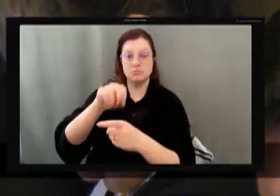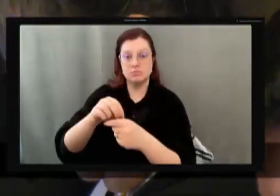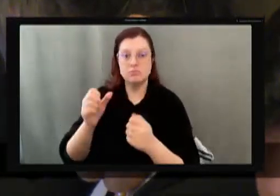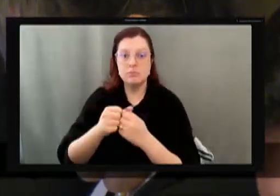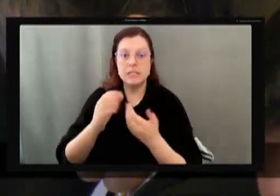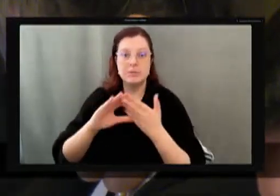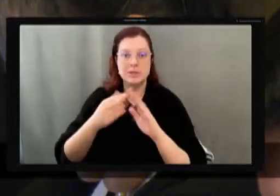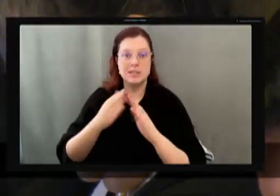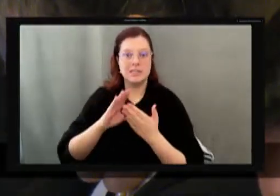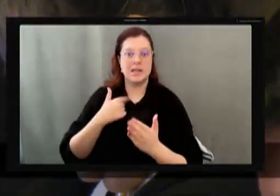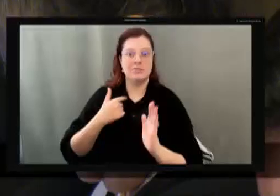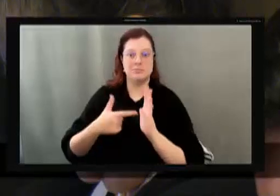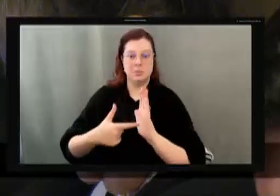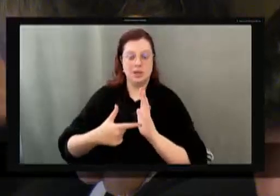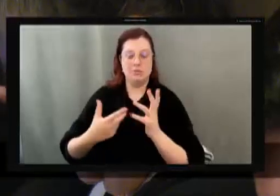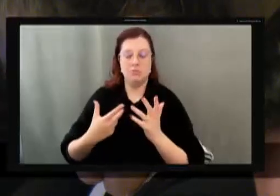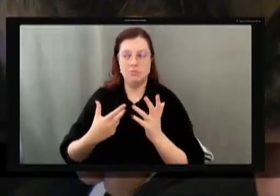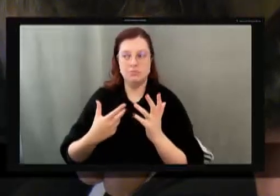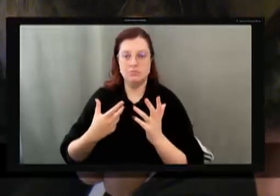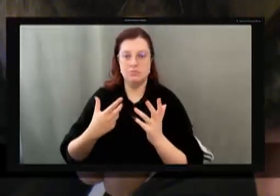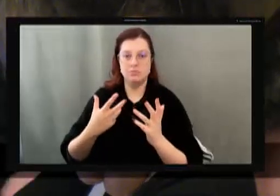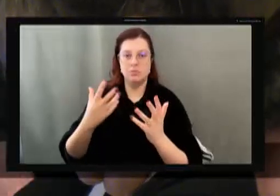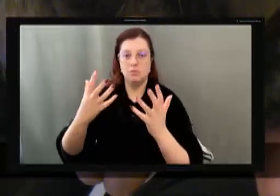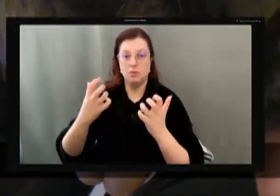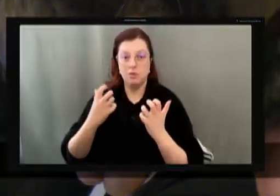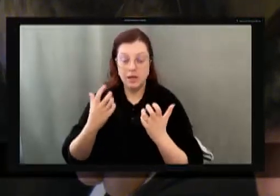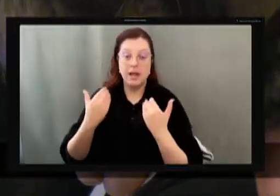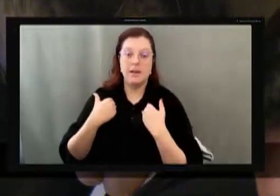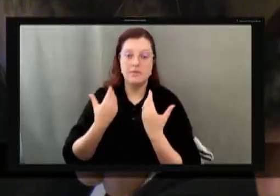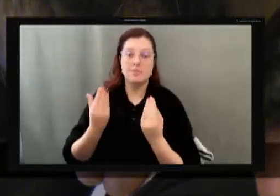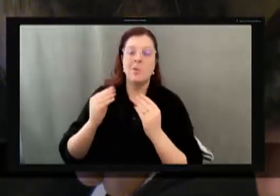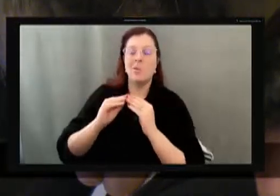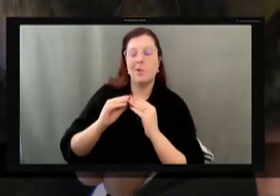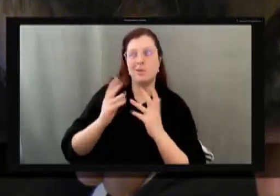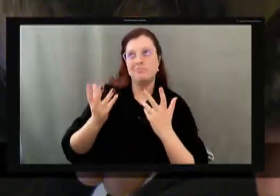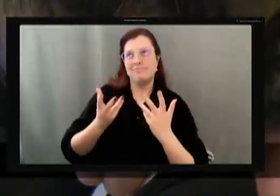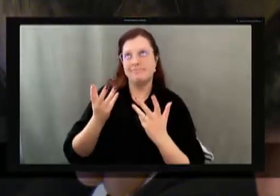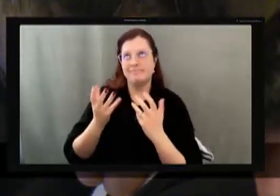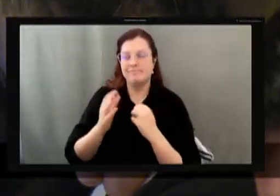that we are looking to get back toward kind of